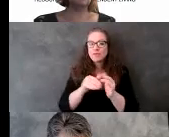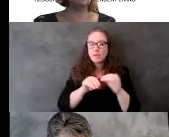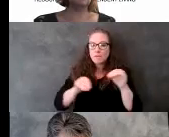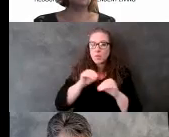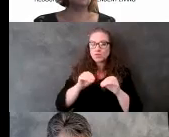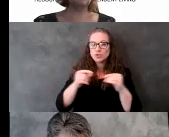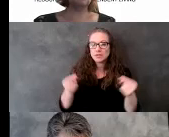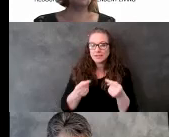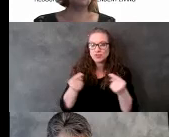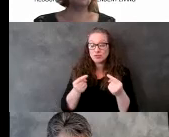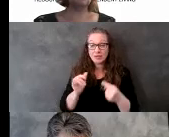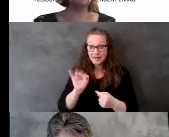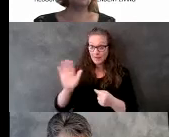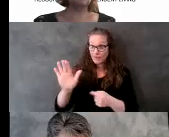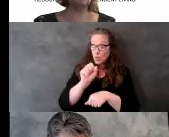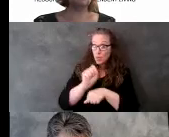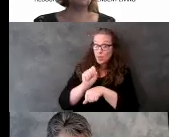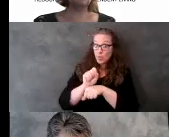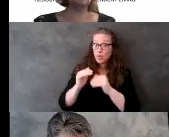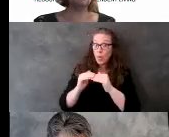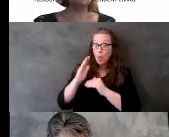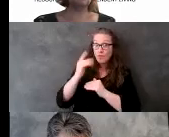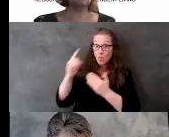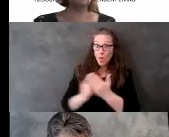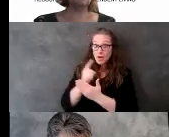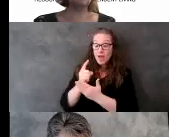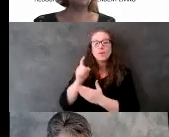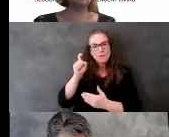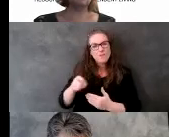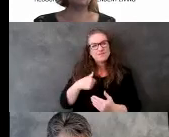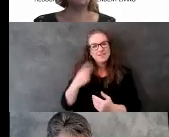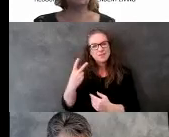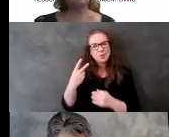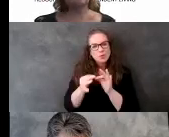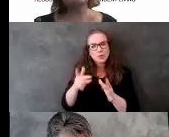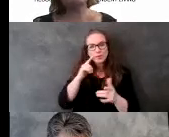going to be more than an hour, you have to have 2 interpreters so they can switch off.